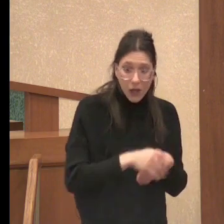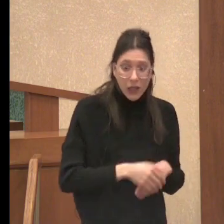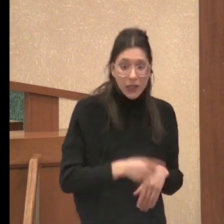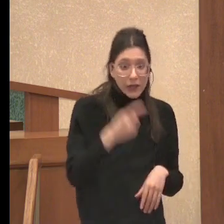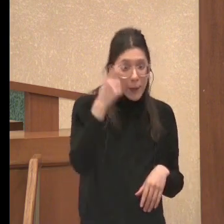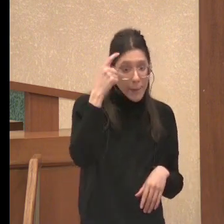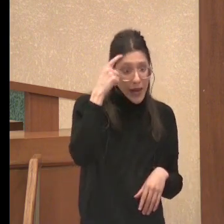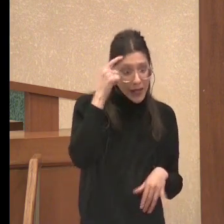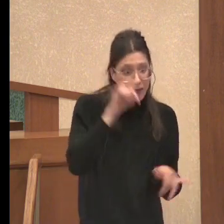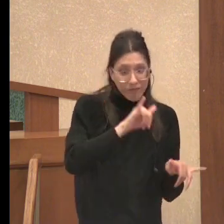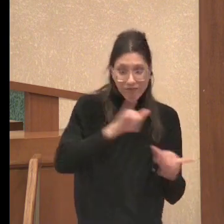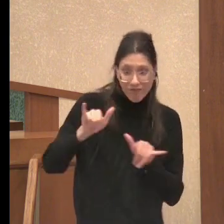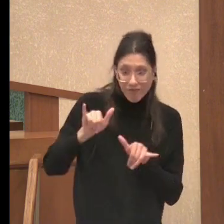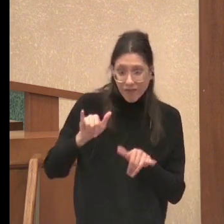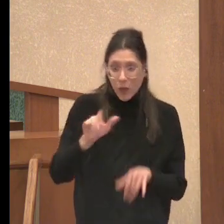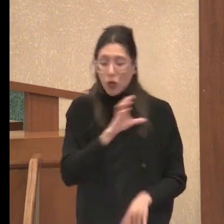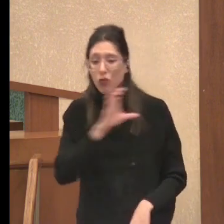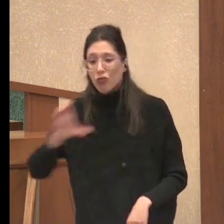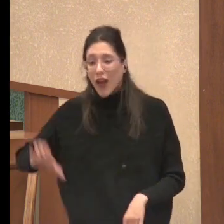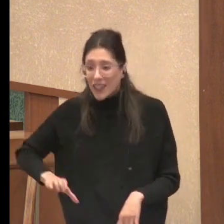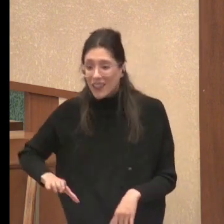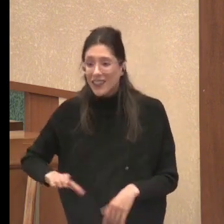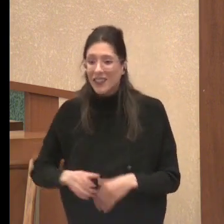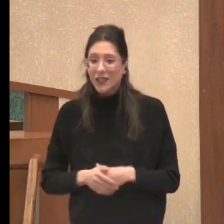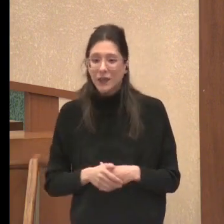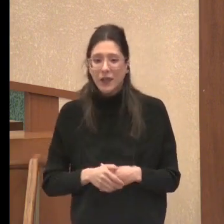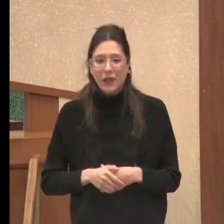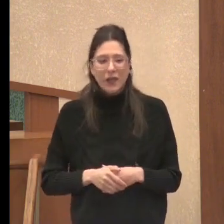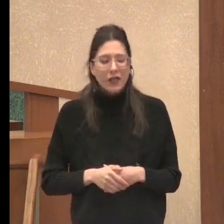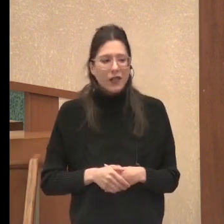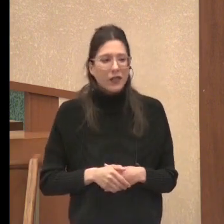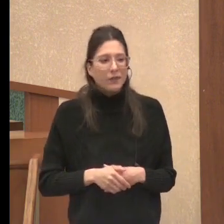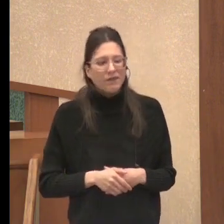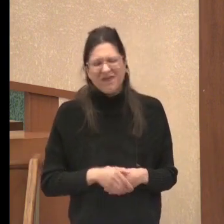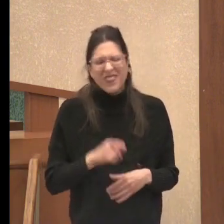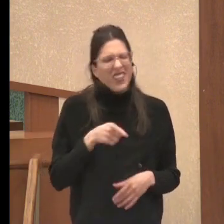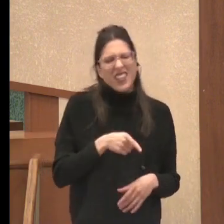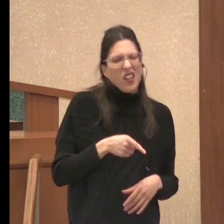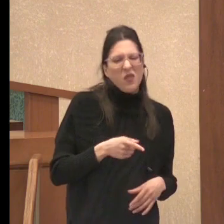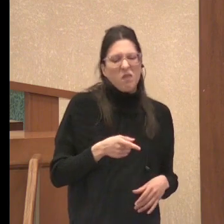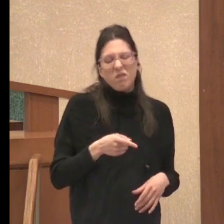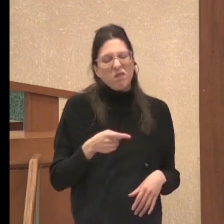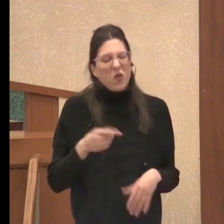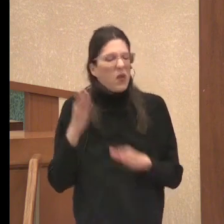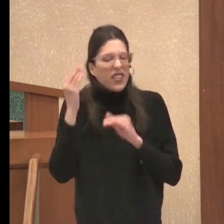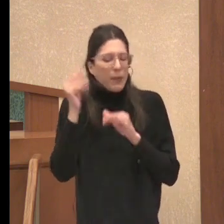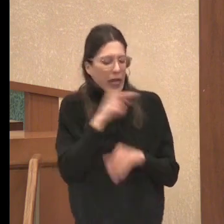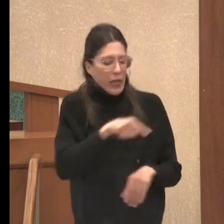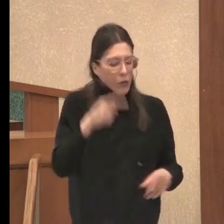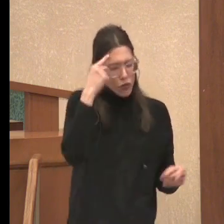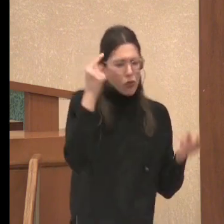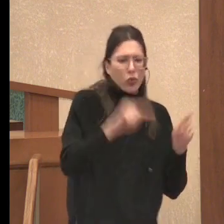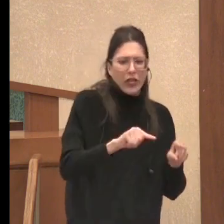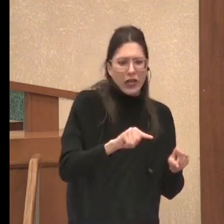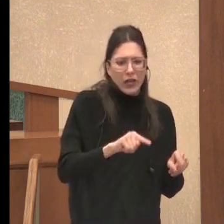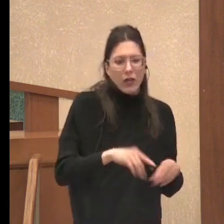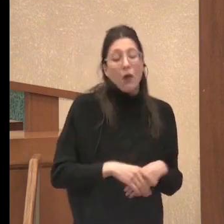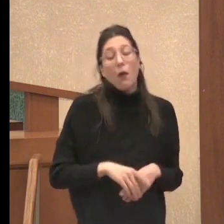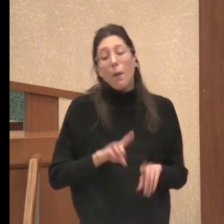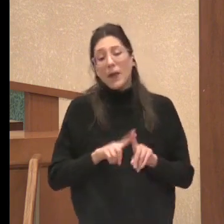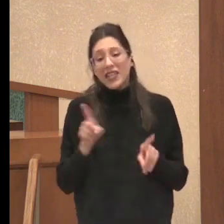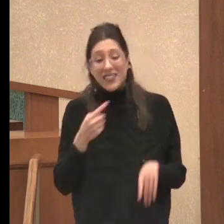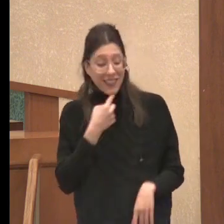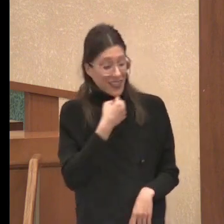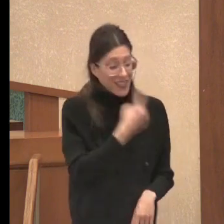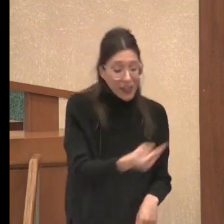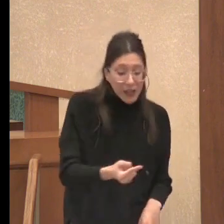of Christ. He isn't expecting them to agree on everything, but he is telling them that